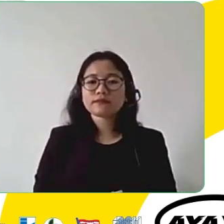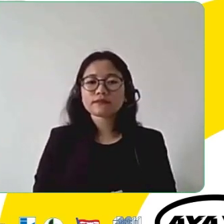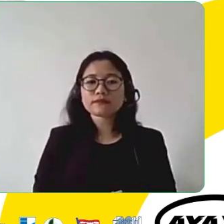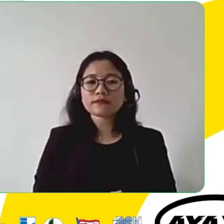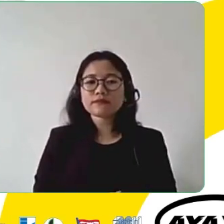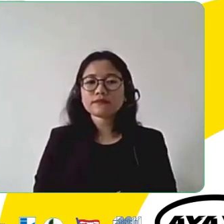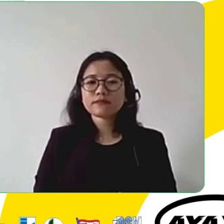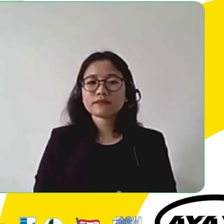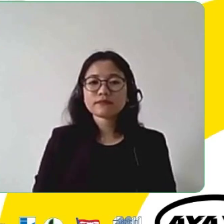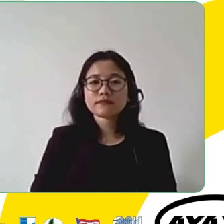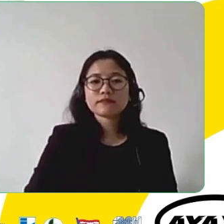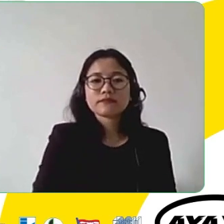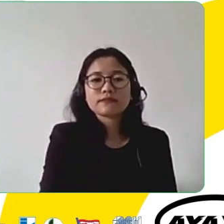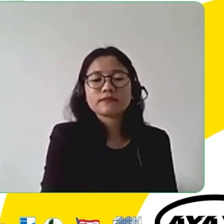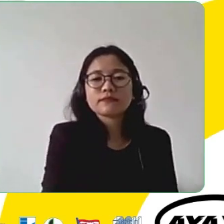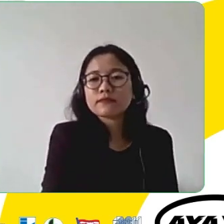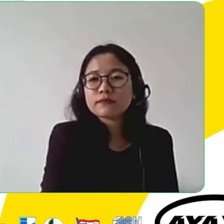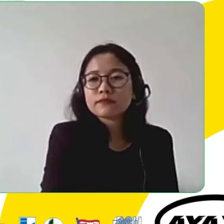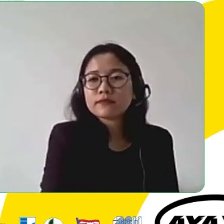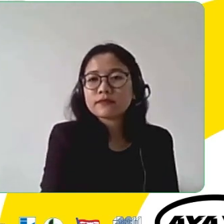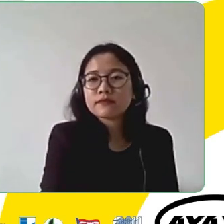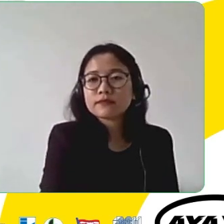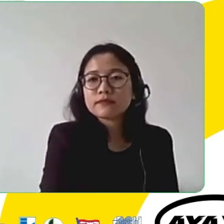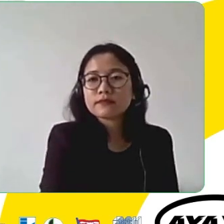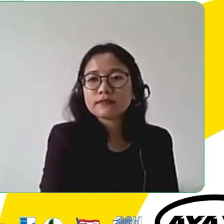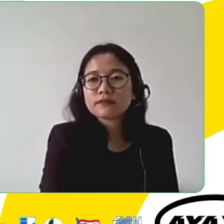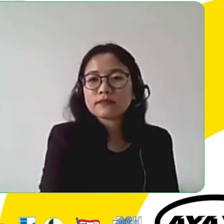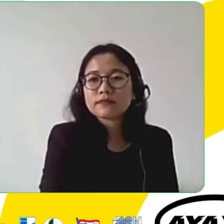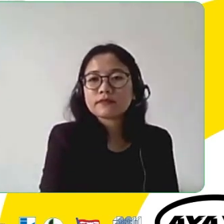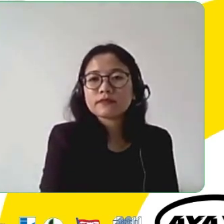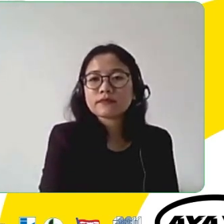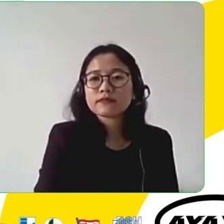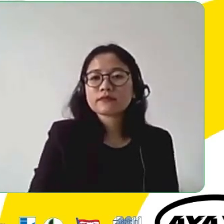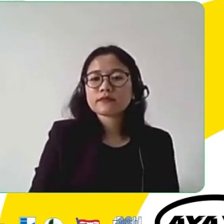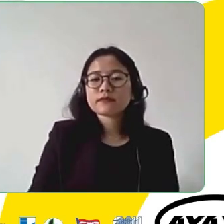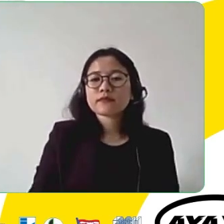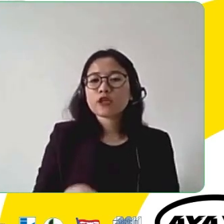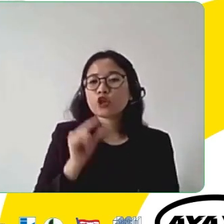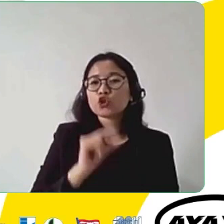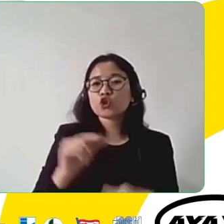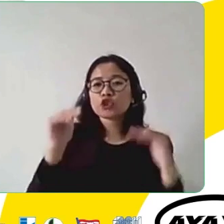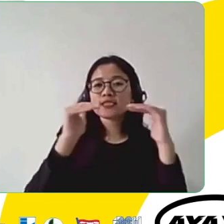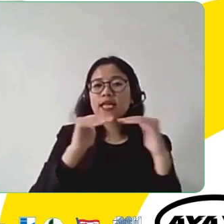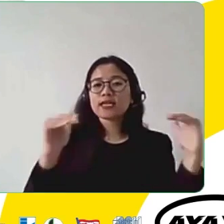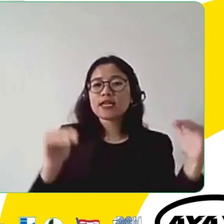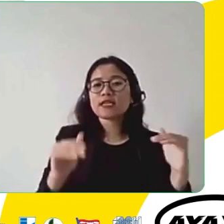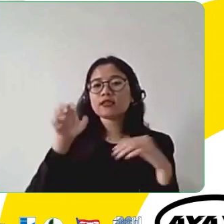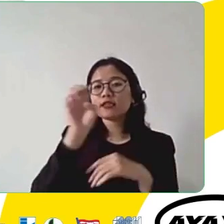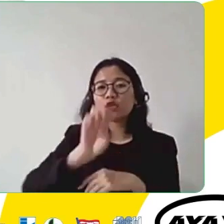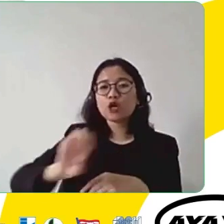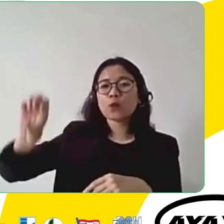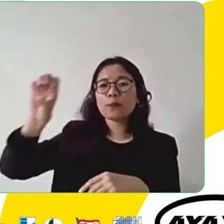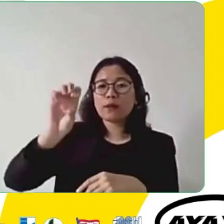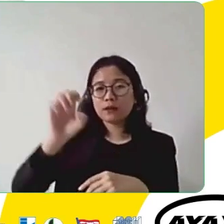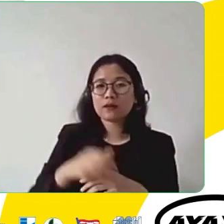the fuel quality into Euro 4 standard. Right now, we have